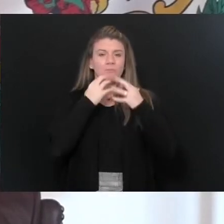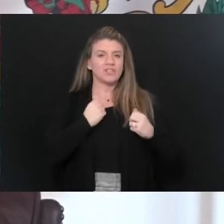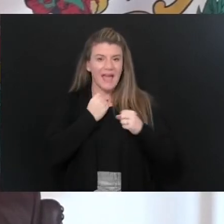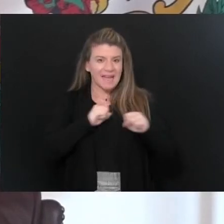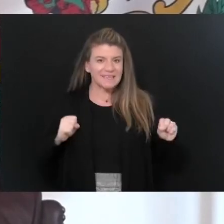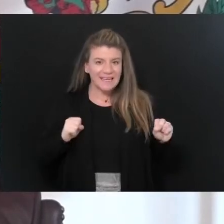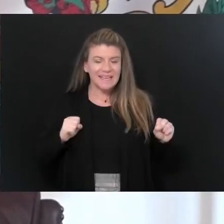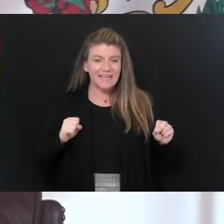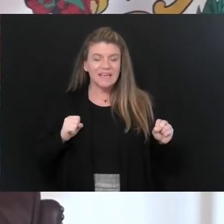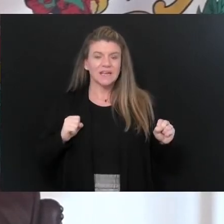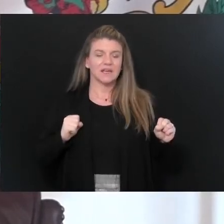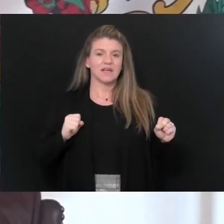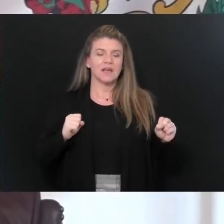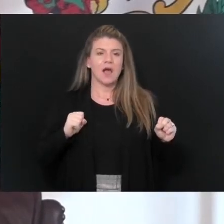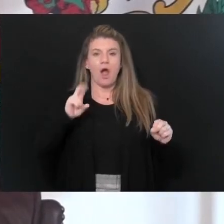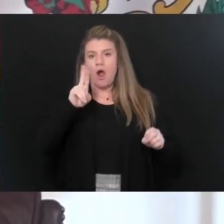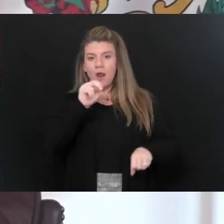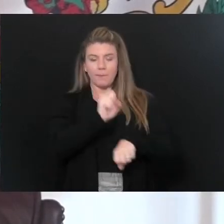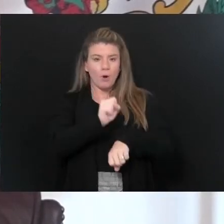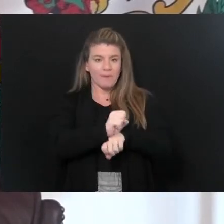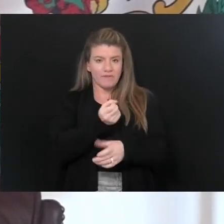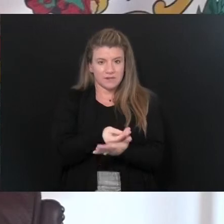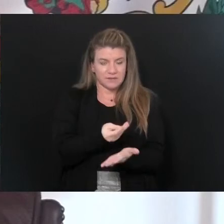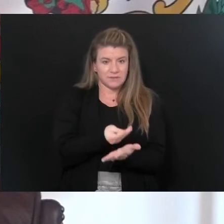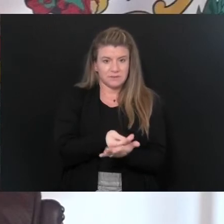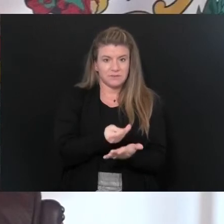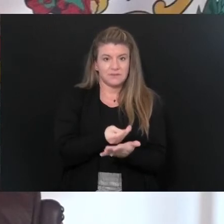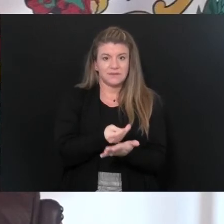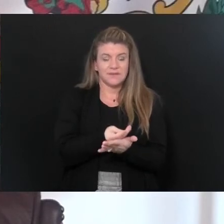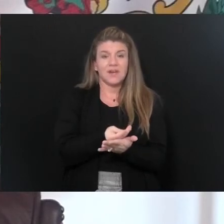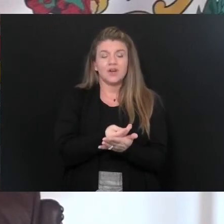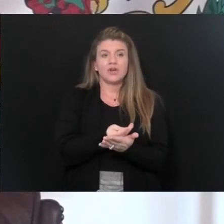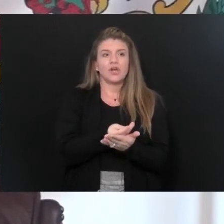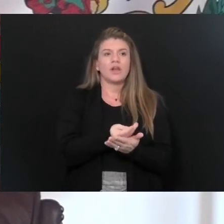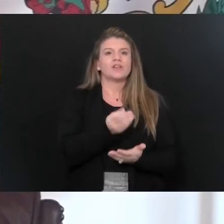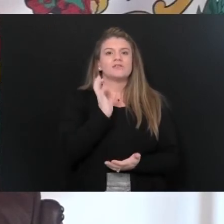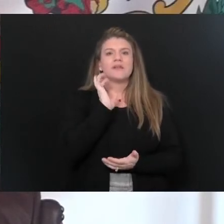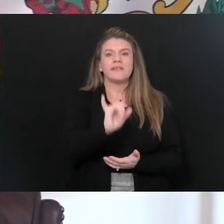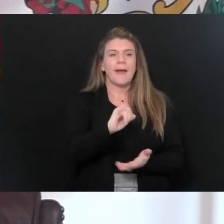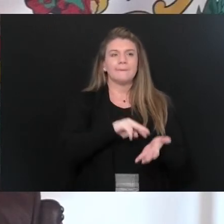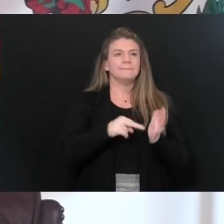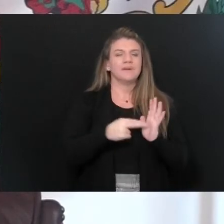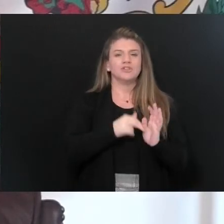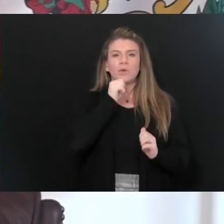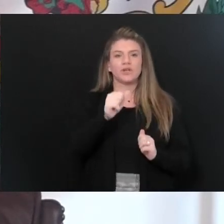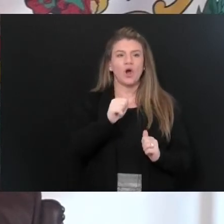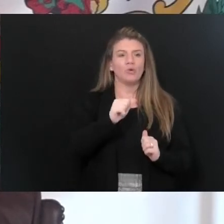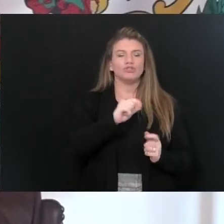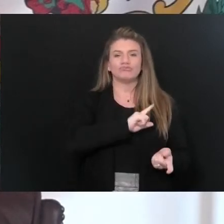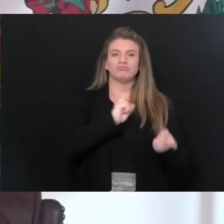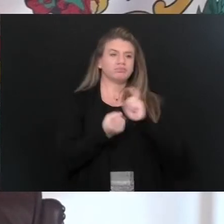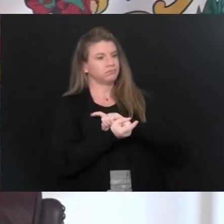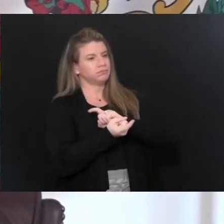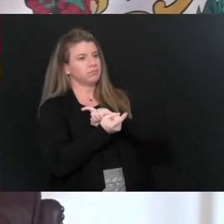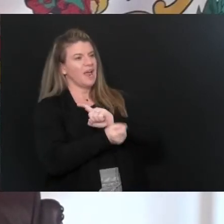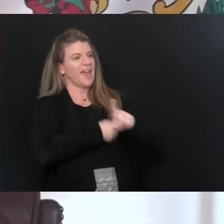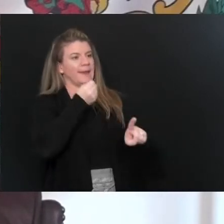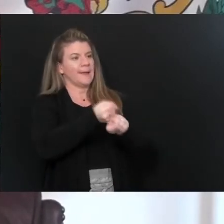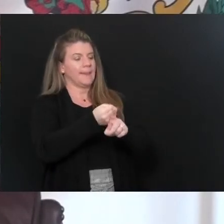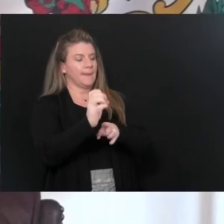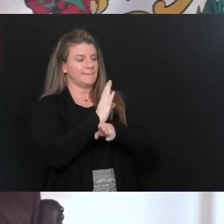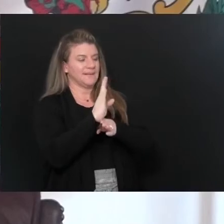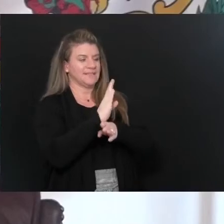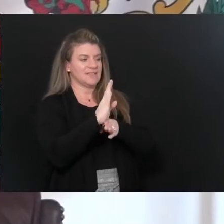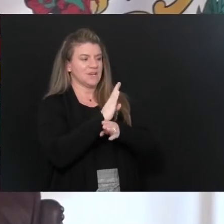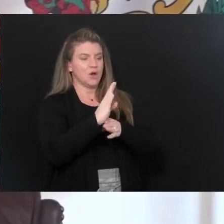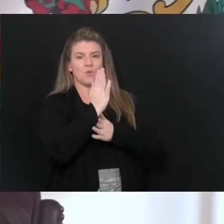protecting our, unemployment fund so that we don't just turn around and nail our businesses